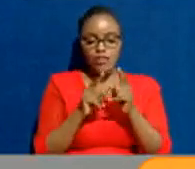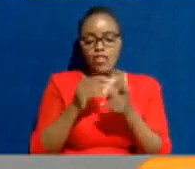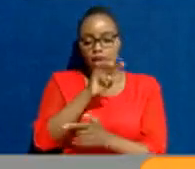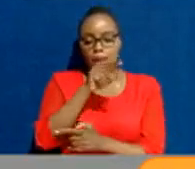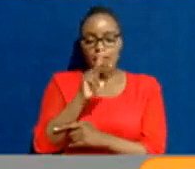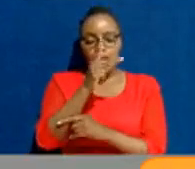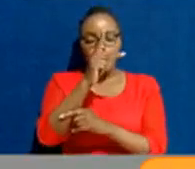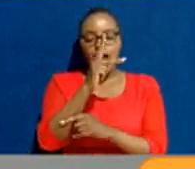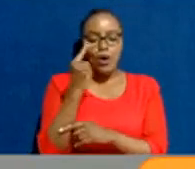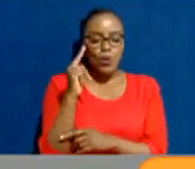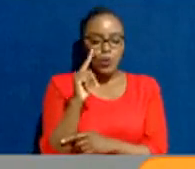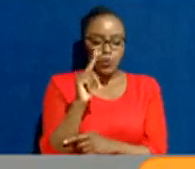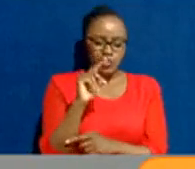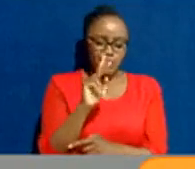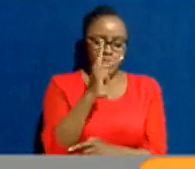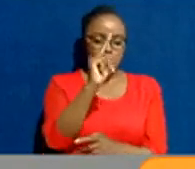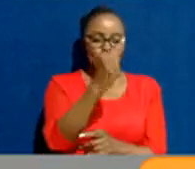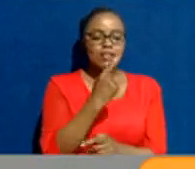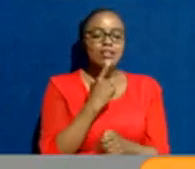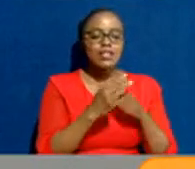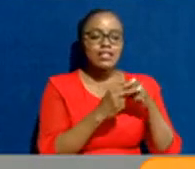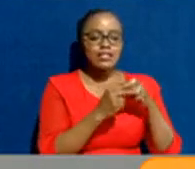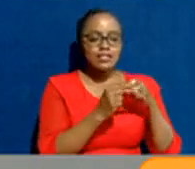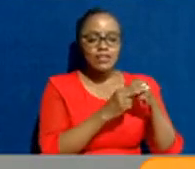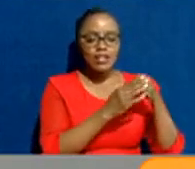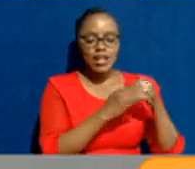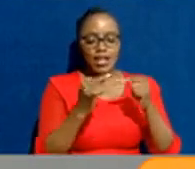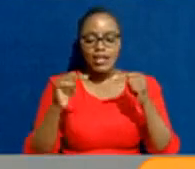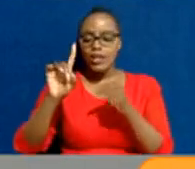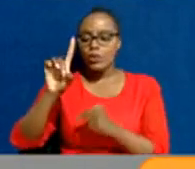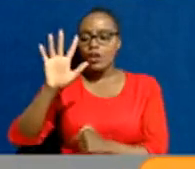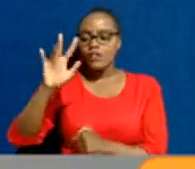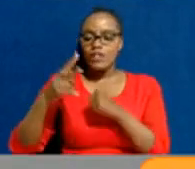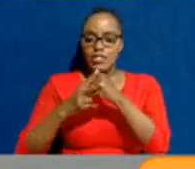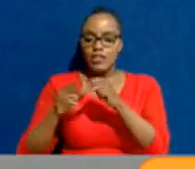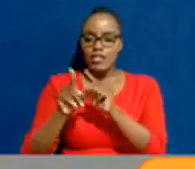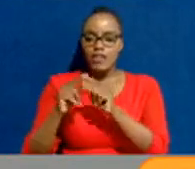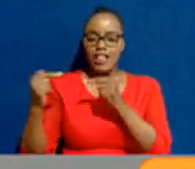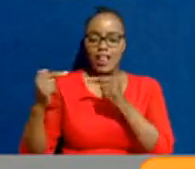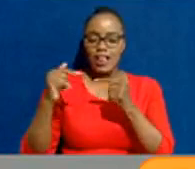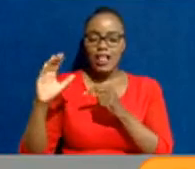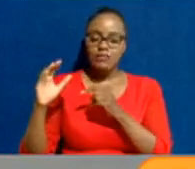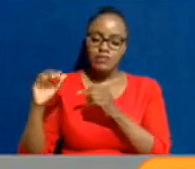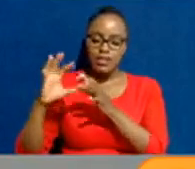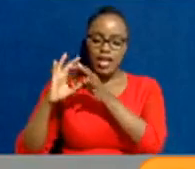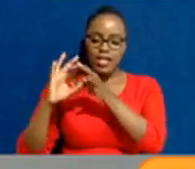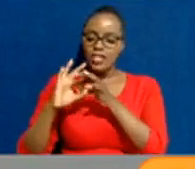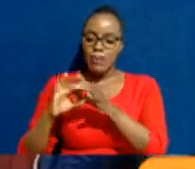Kenya Kwanza to 179 members against Azimio's 157, rattled the Azimio camp.